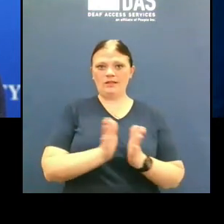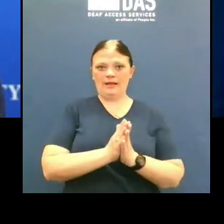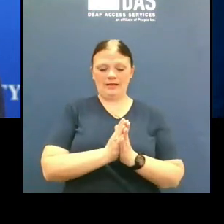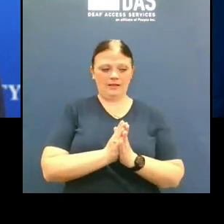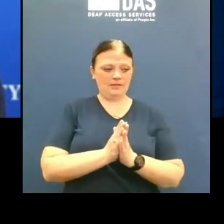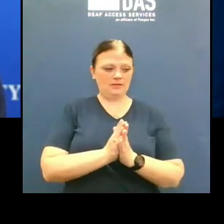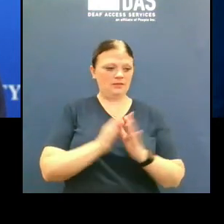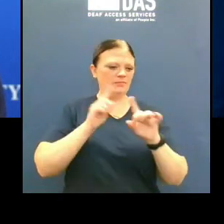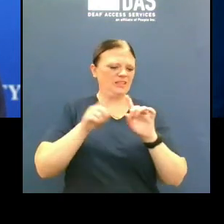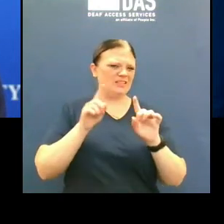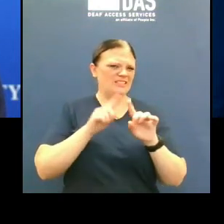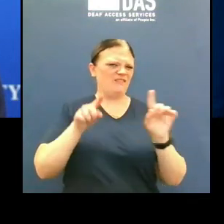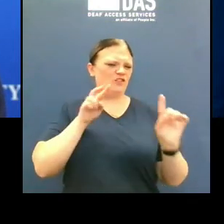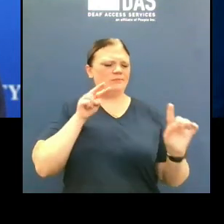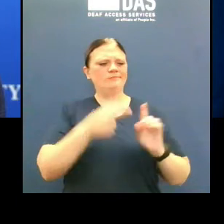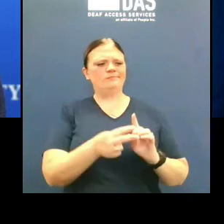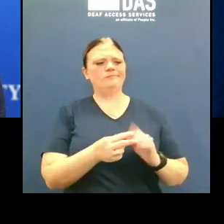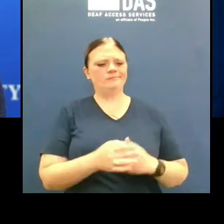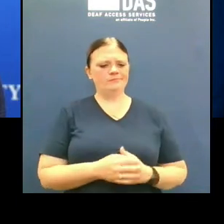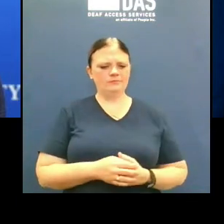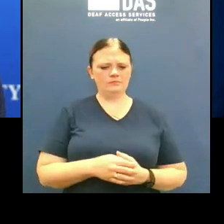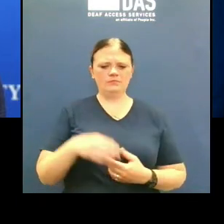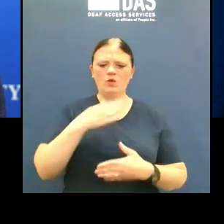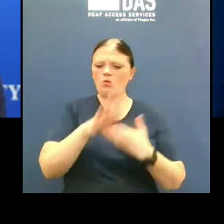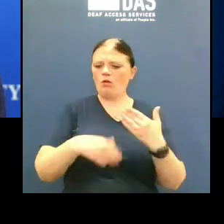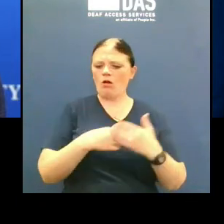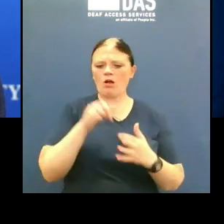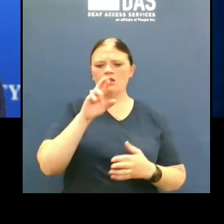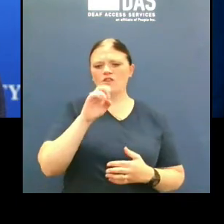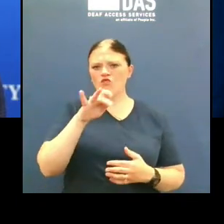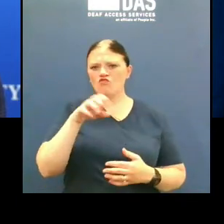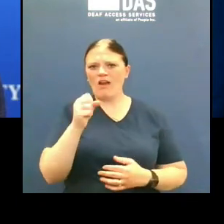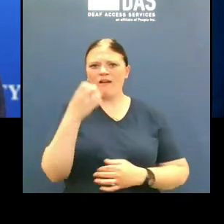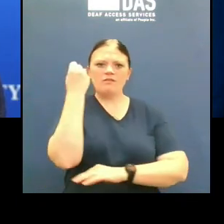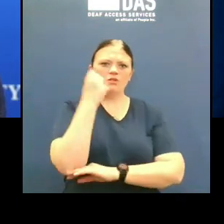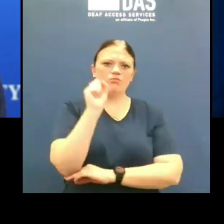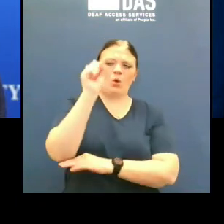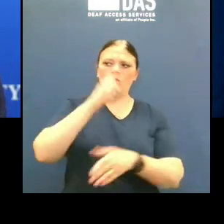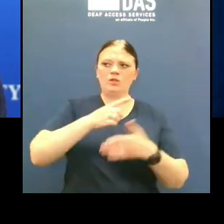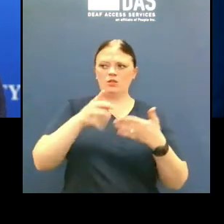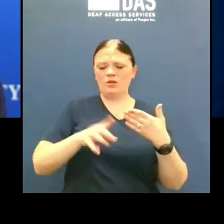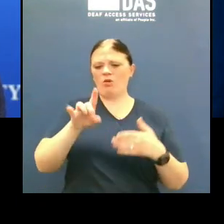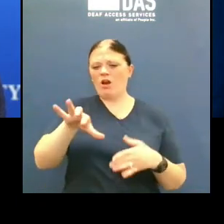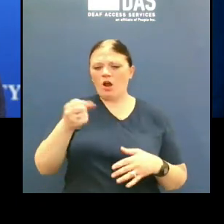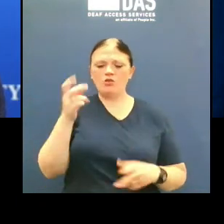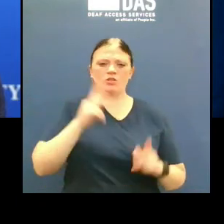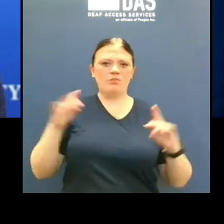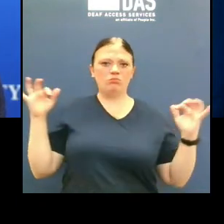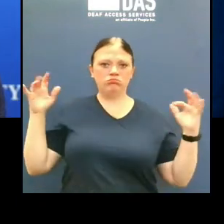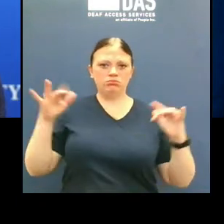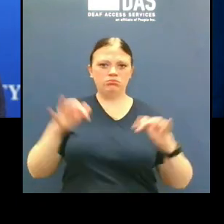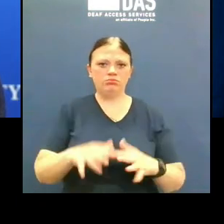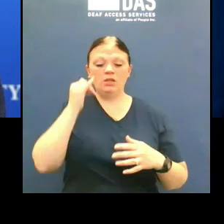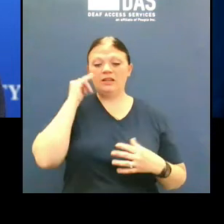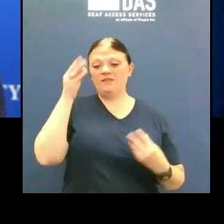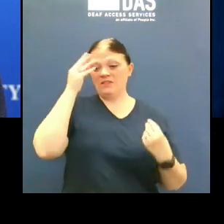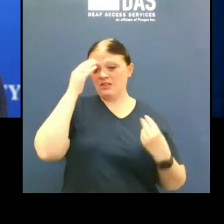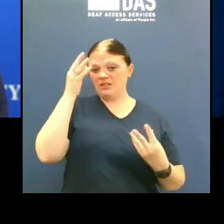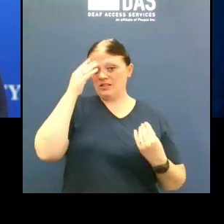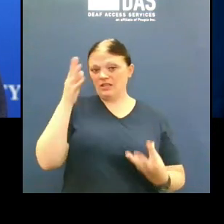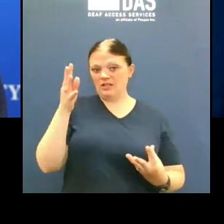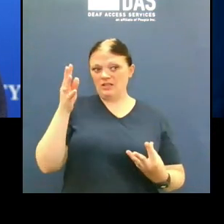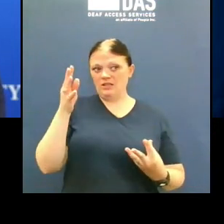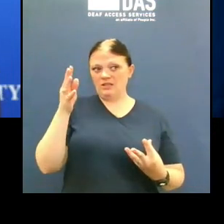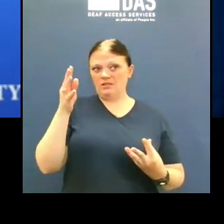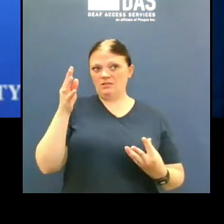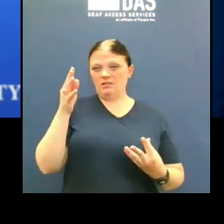it a different way, even though we had all of these riots over the weekend and all the protests where hundreds of people gathered, if the data finds that we're